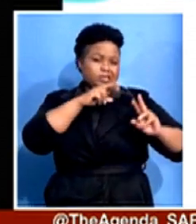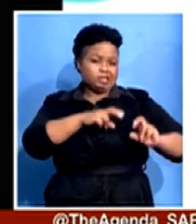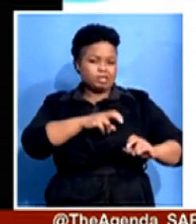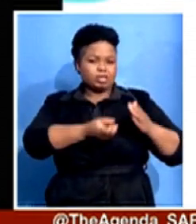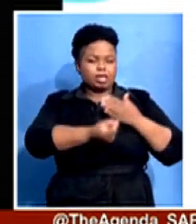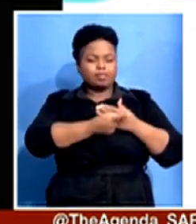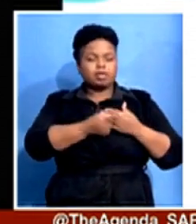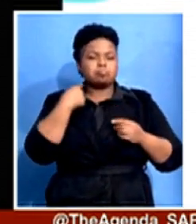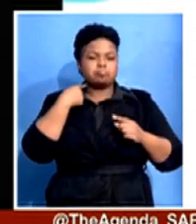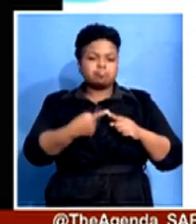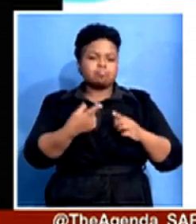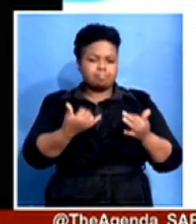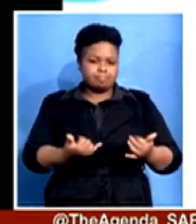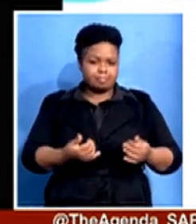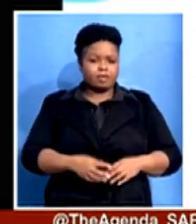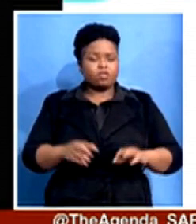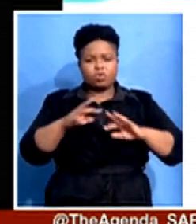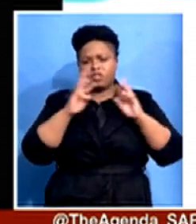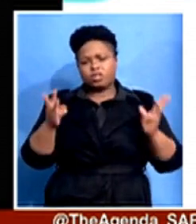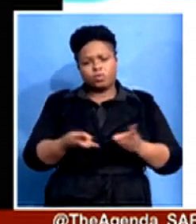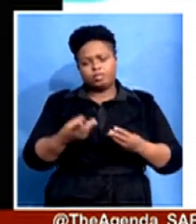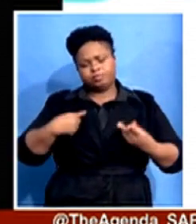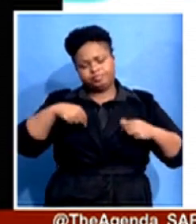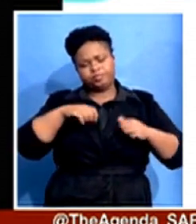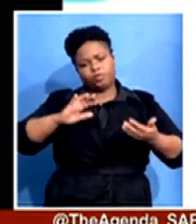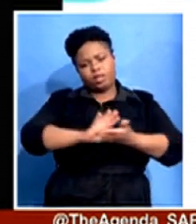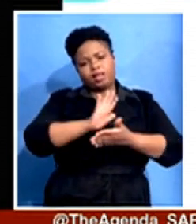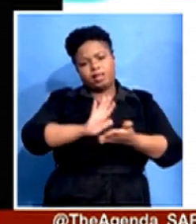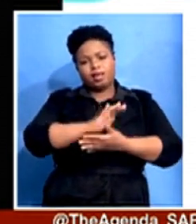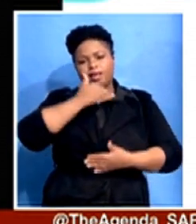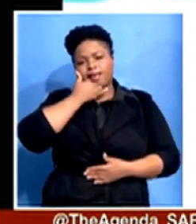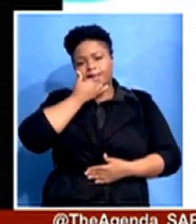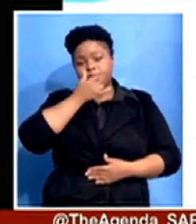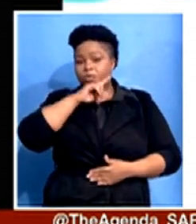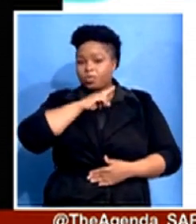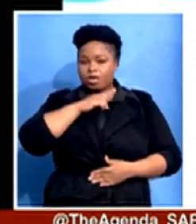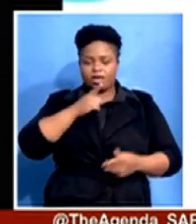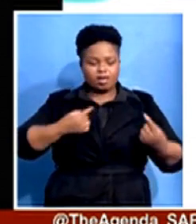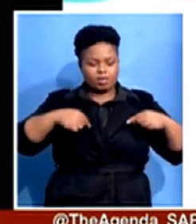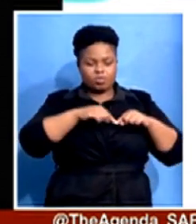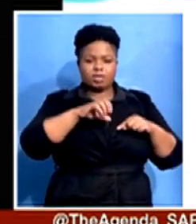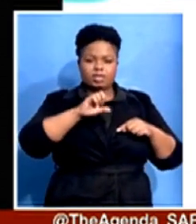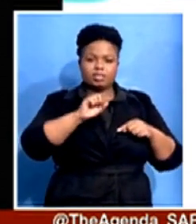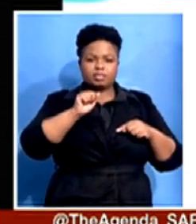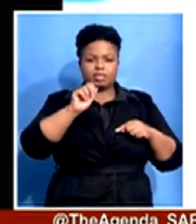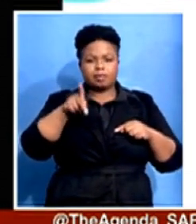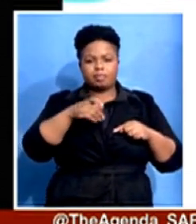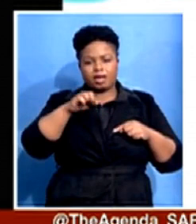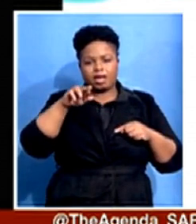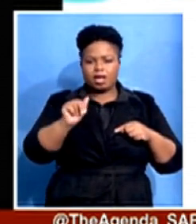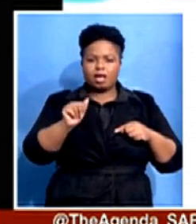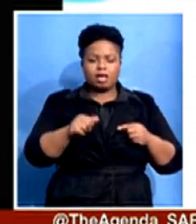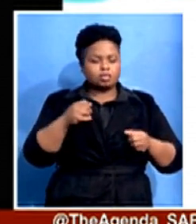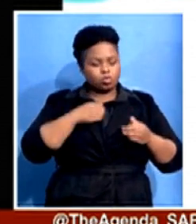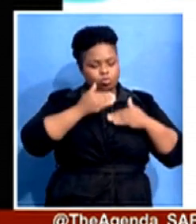We're very happy, that we as a regulator were able to expedite our processes and ensure that